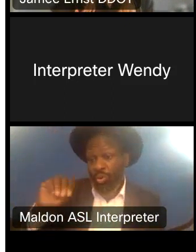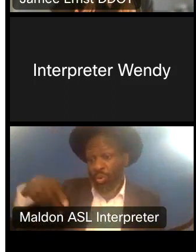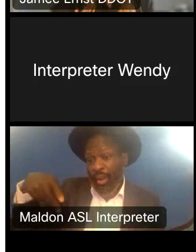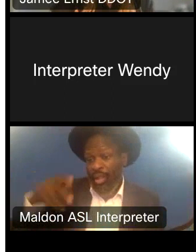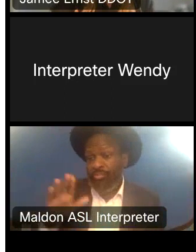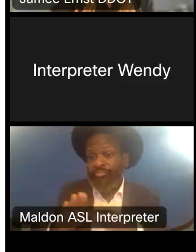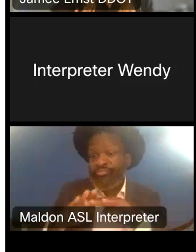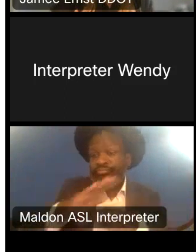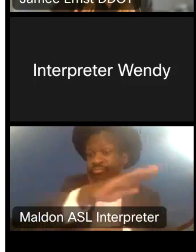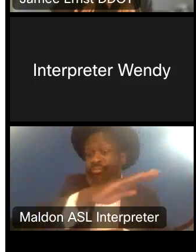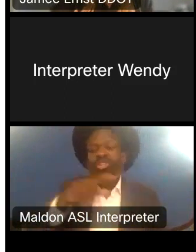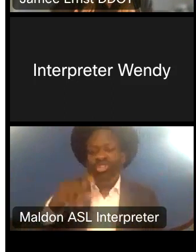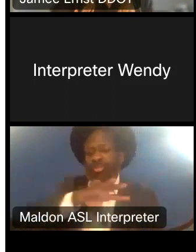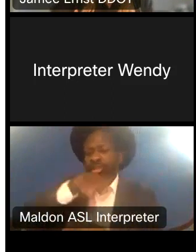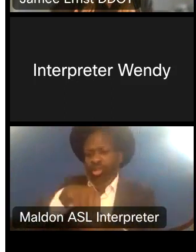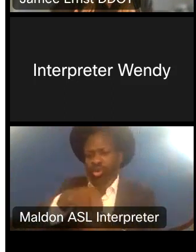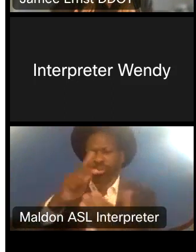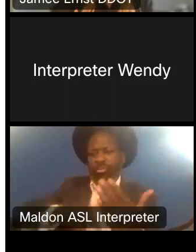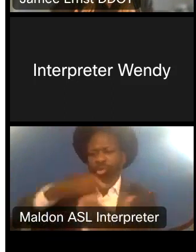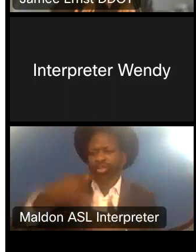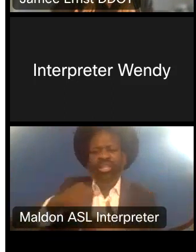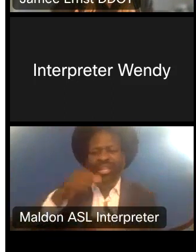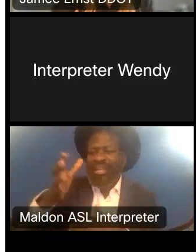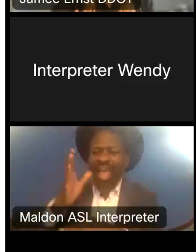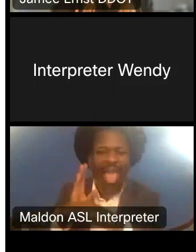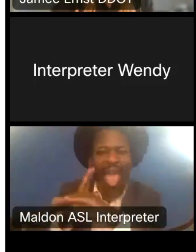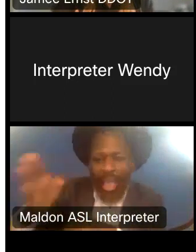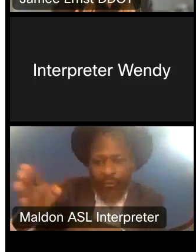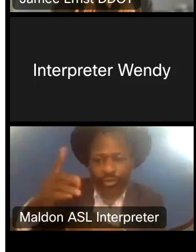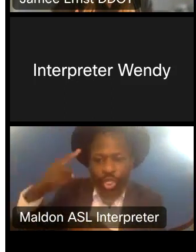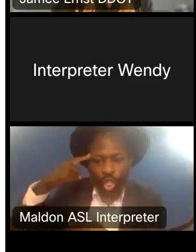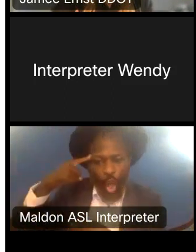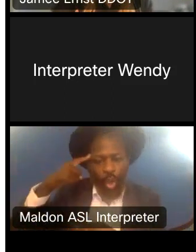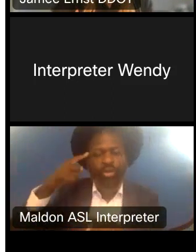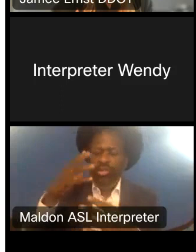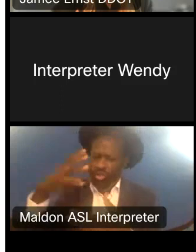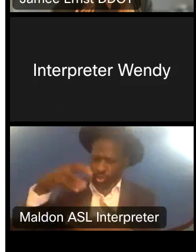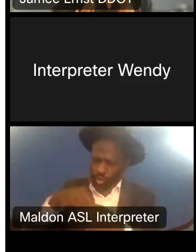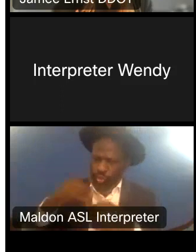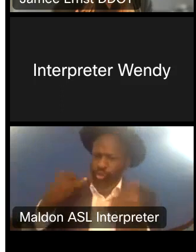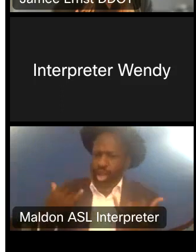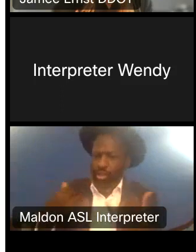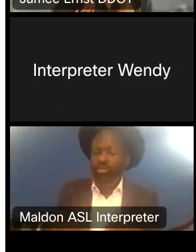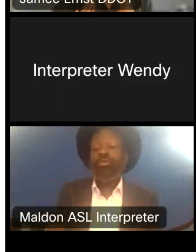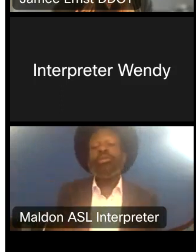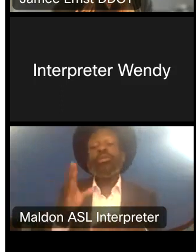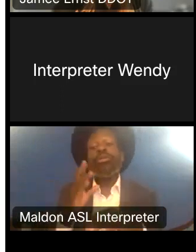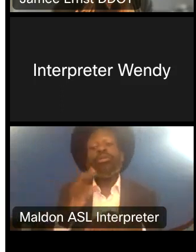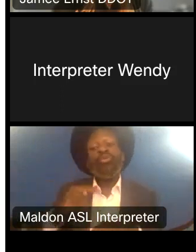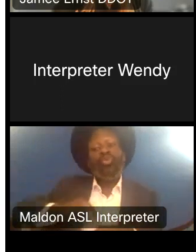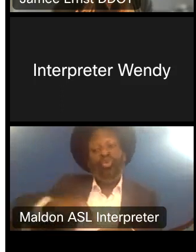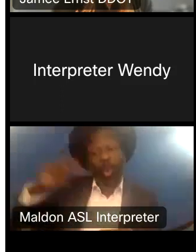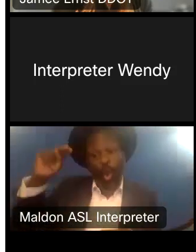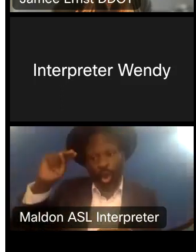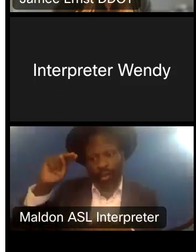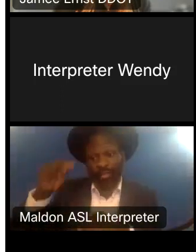be a part of this project, not an afterthought. On the north and east side of the